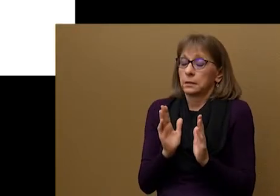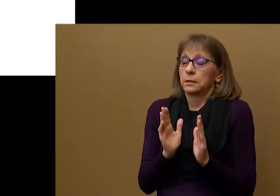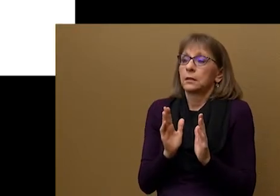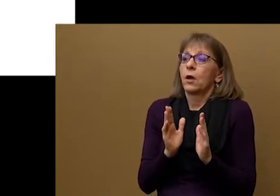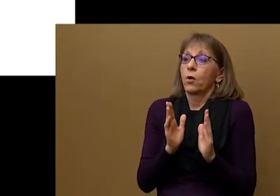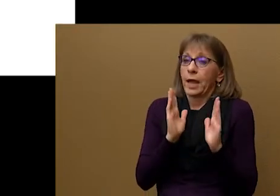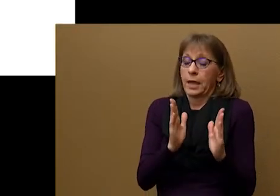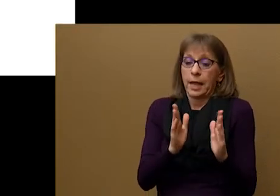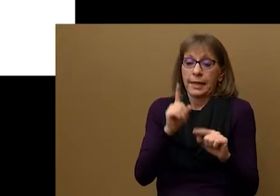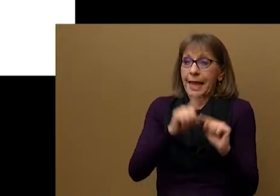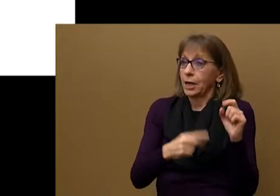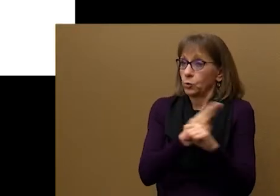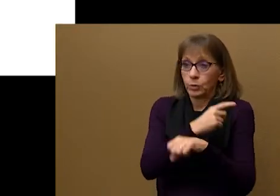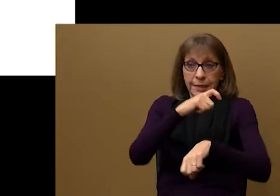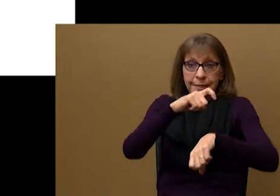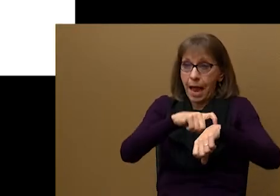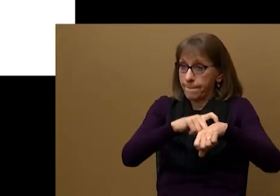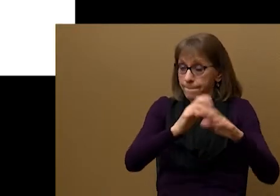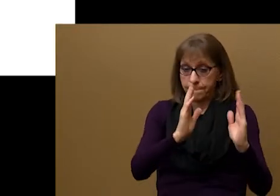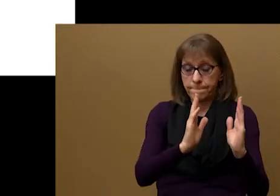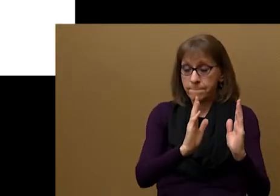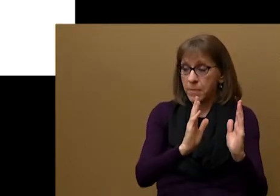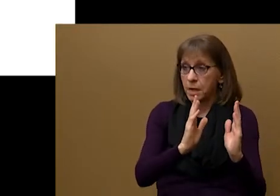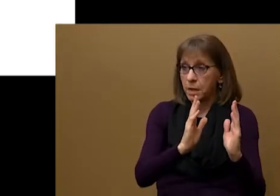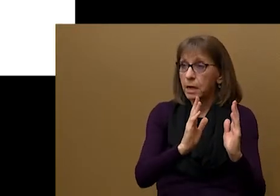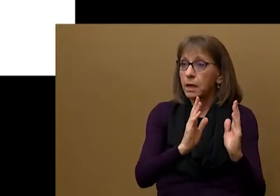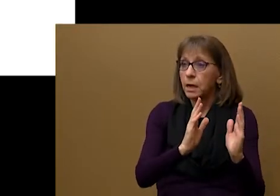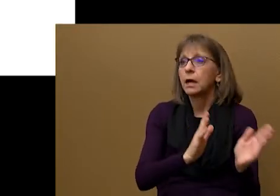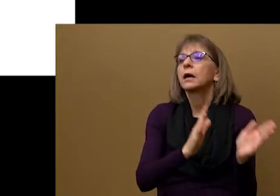Related to poor use of time was